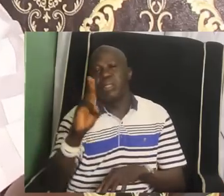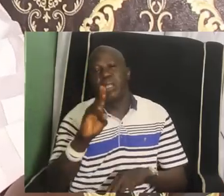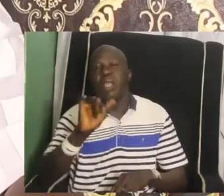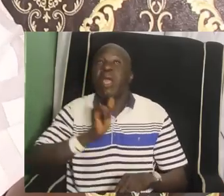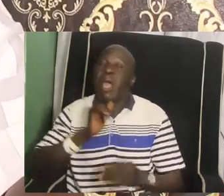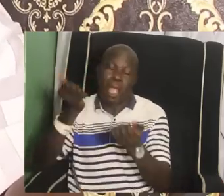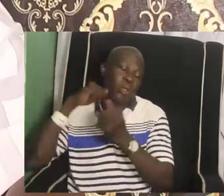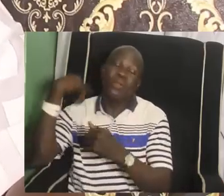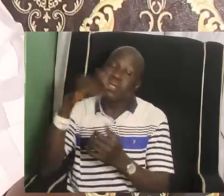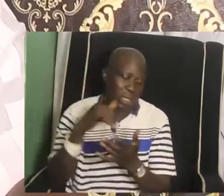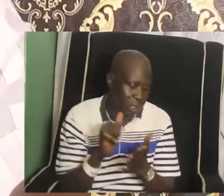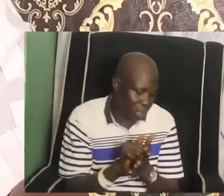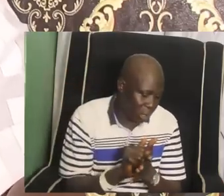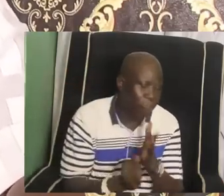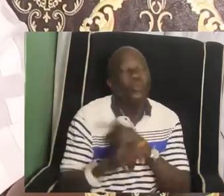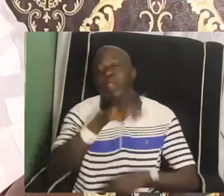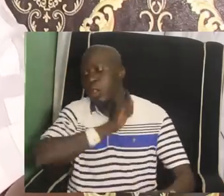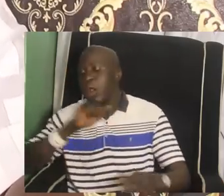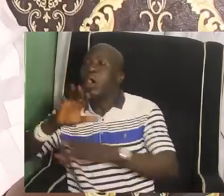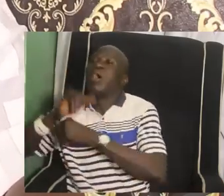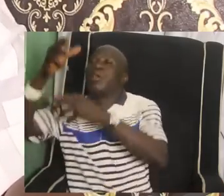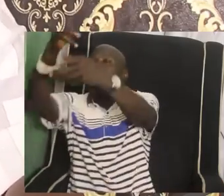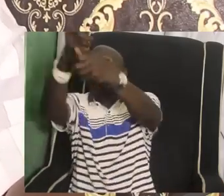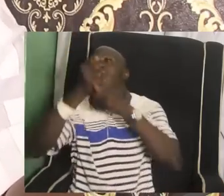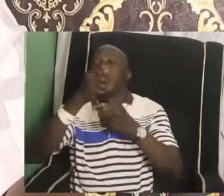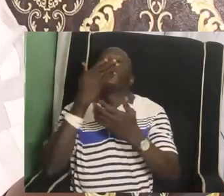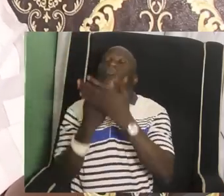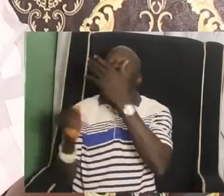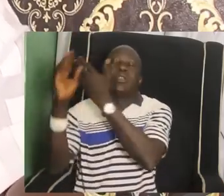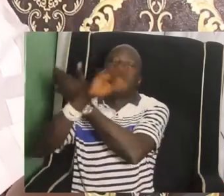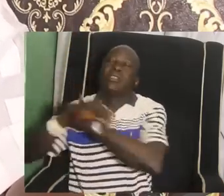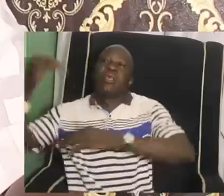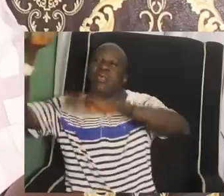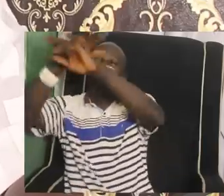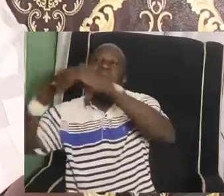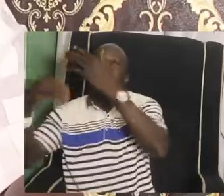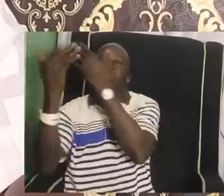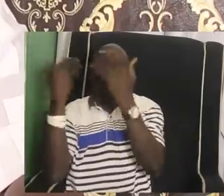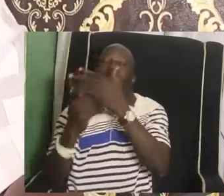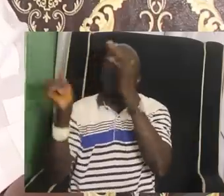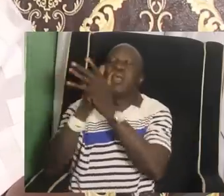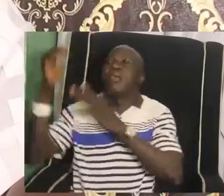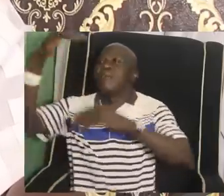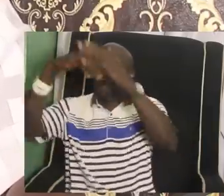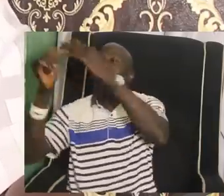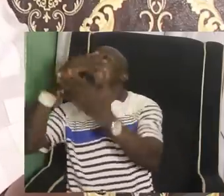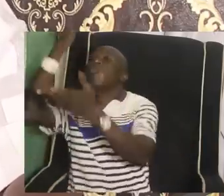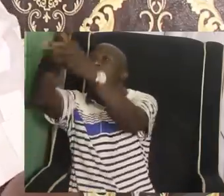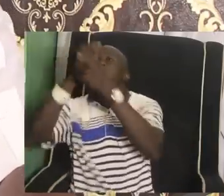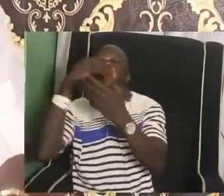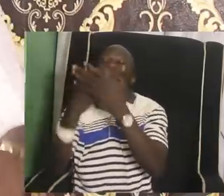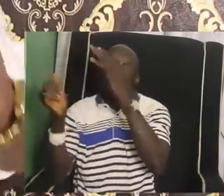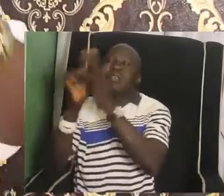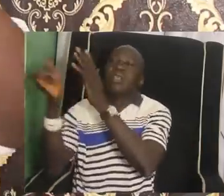Emi na wa wi pe. I na say. Olorun fa ode orun. Joy of goodness from heaven. Olorun fa ode orun. Joy of goodness from heaven. Olorun fa ode orun.